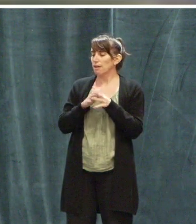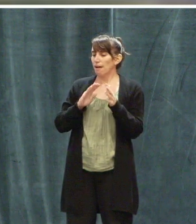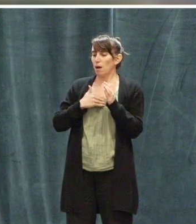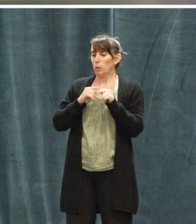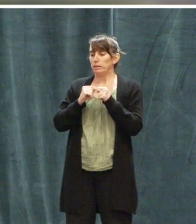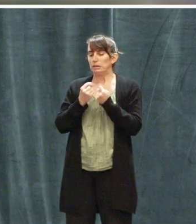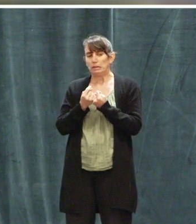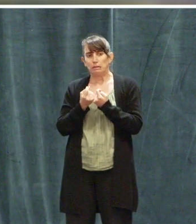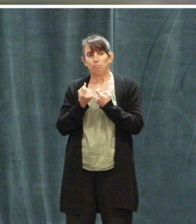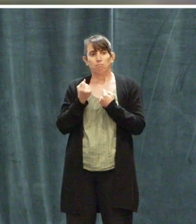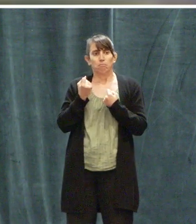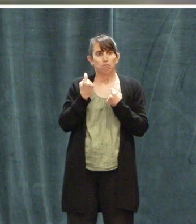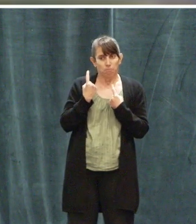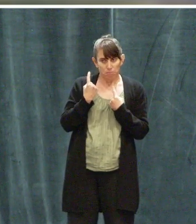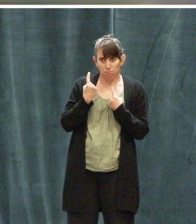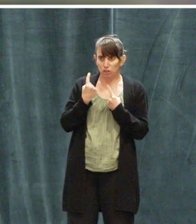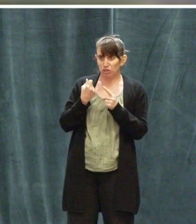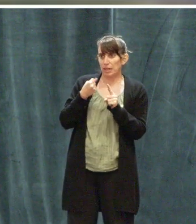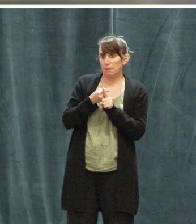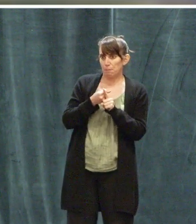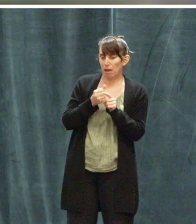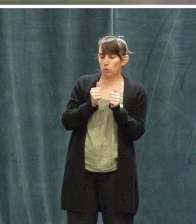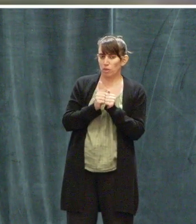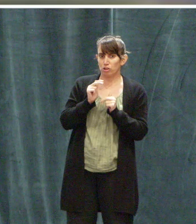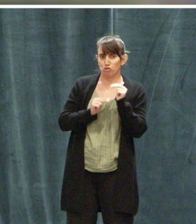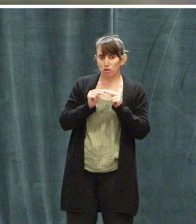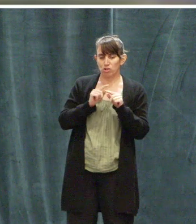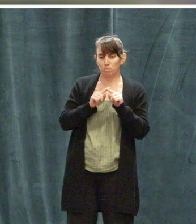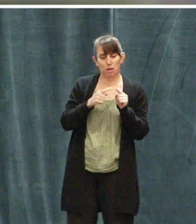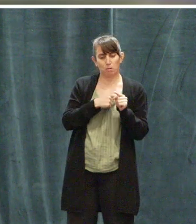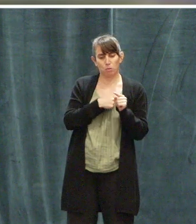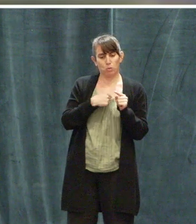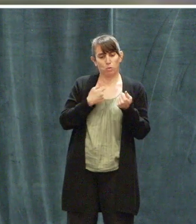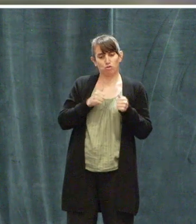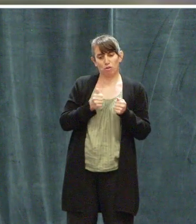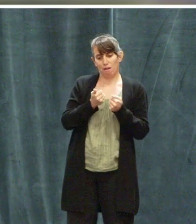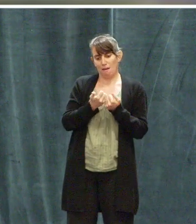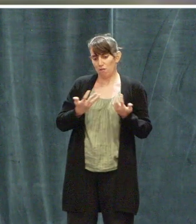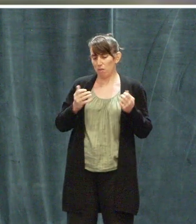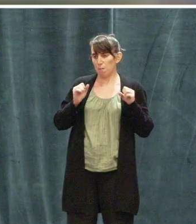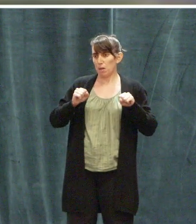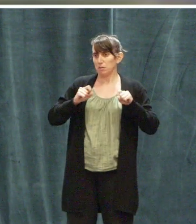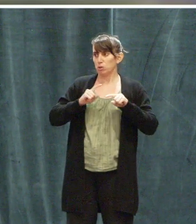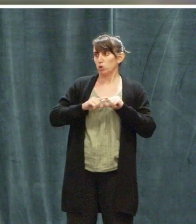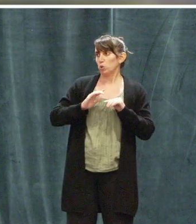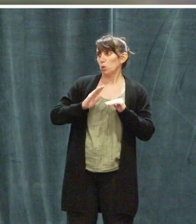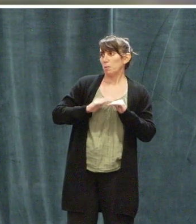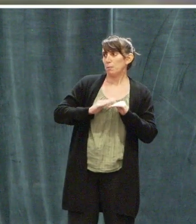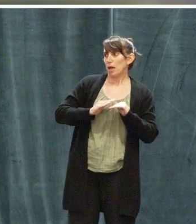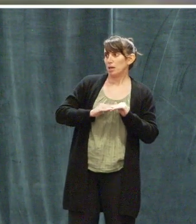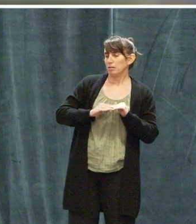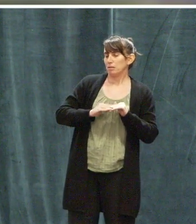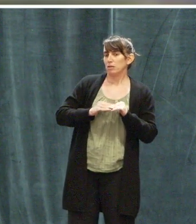we understand that there is an impact with the construction, but we're going to do everything possible to minimize that. You know, we are looking at